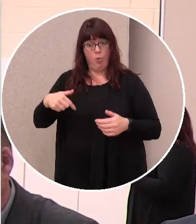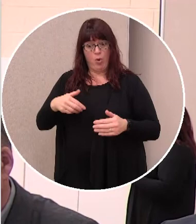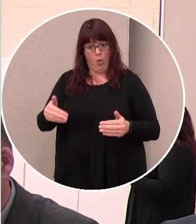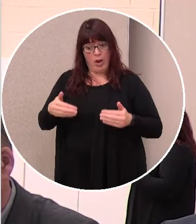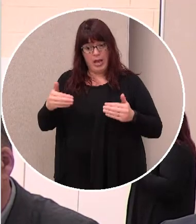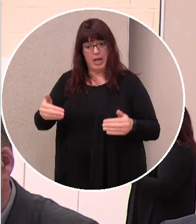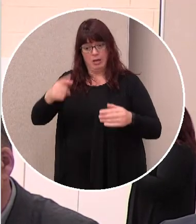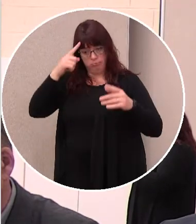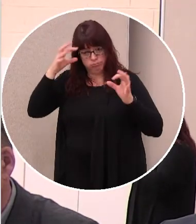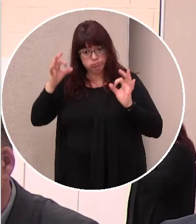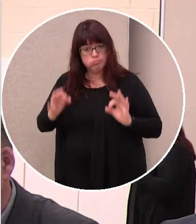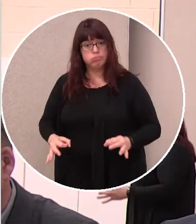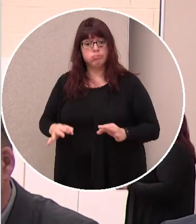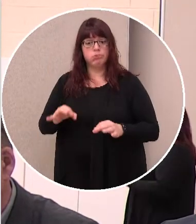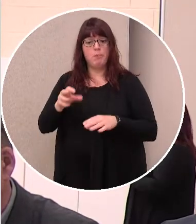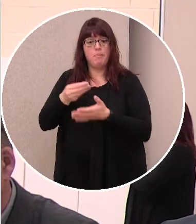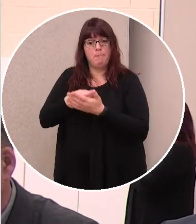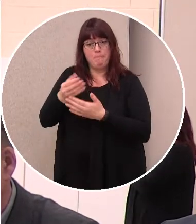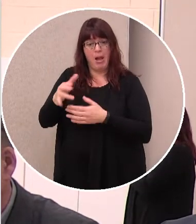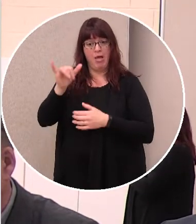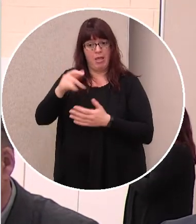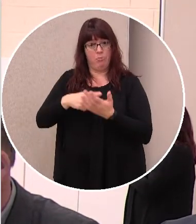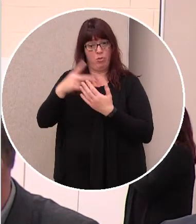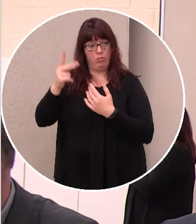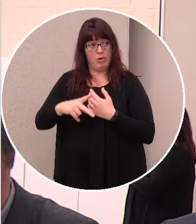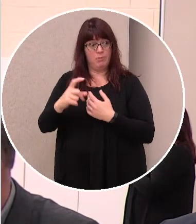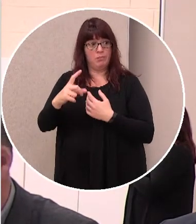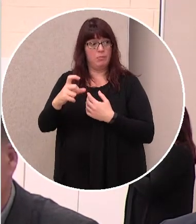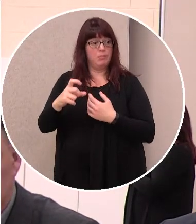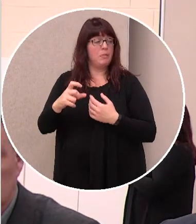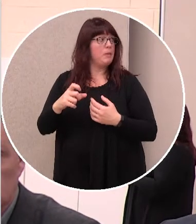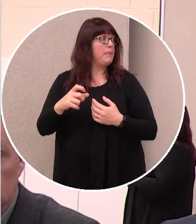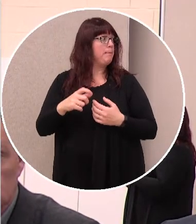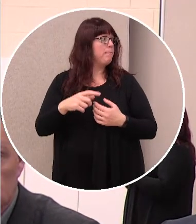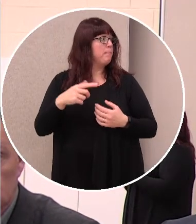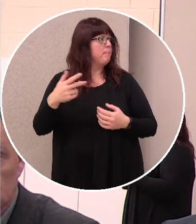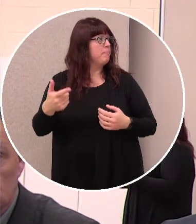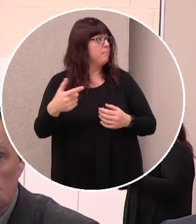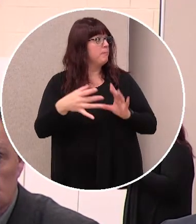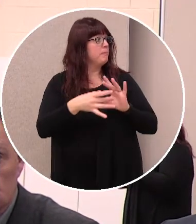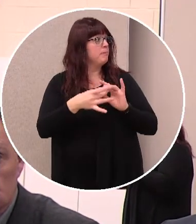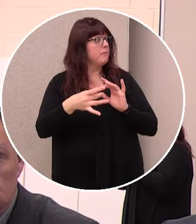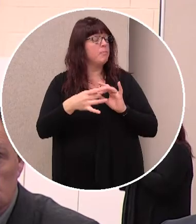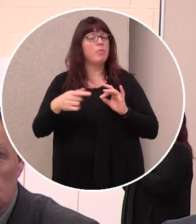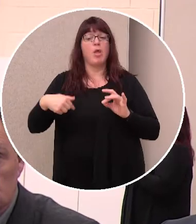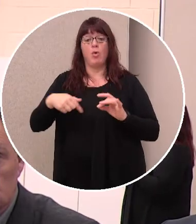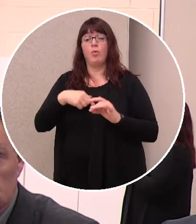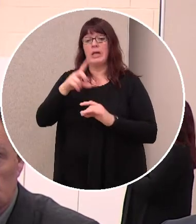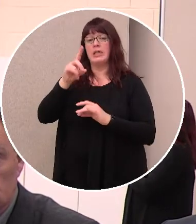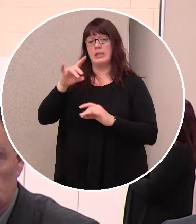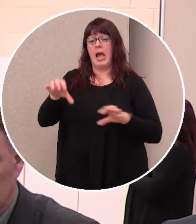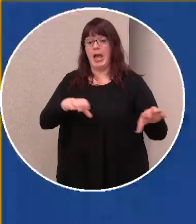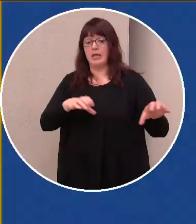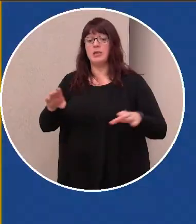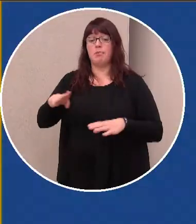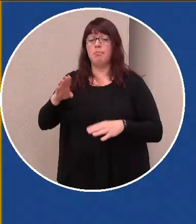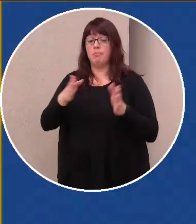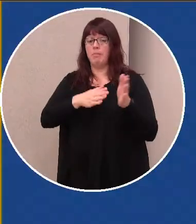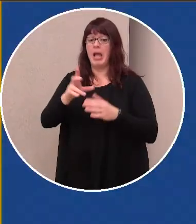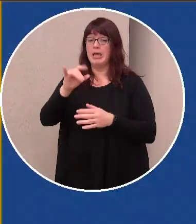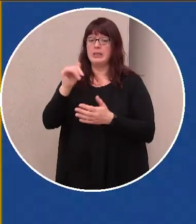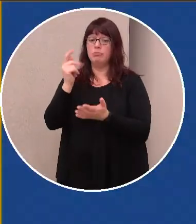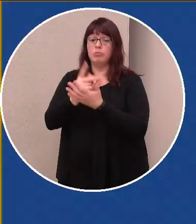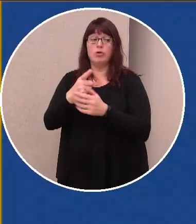with it. And Terry could speak to this better than me, but I do know that the action plan was approved by the board, and we